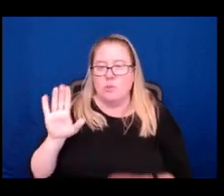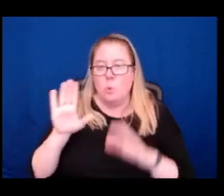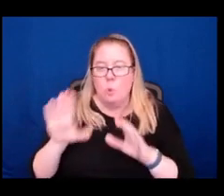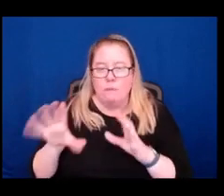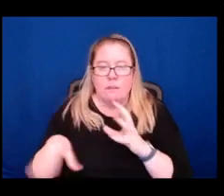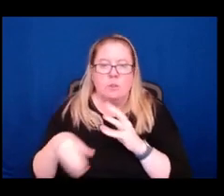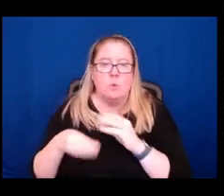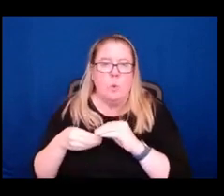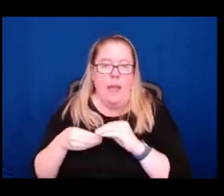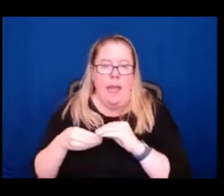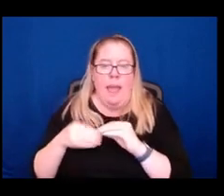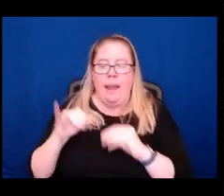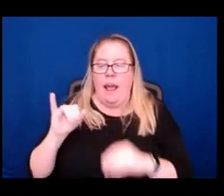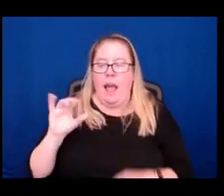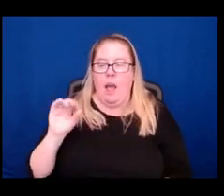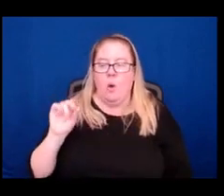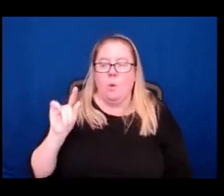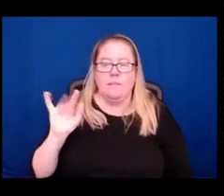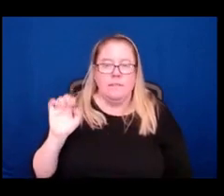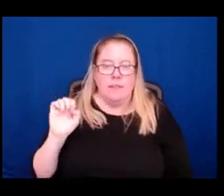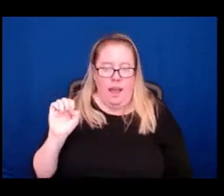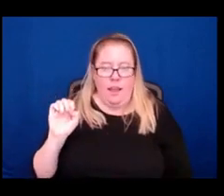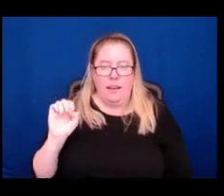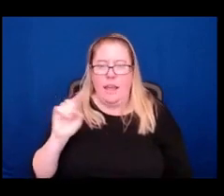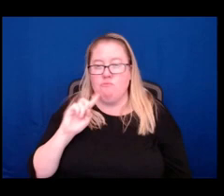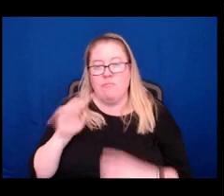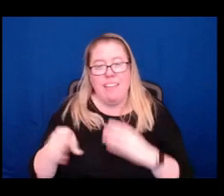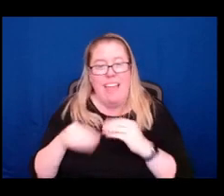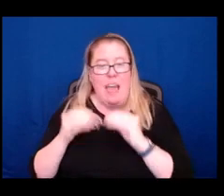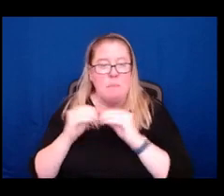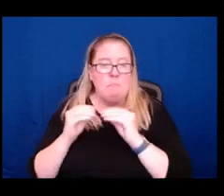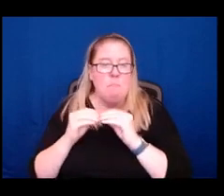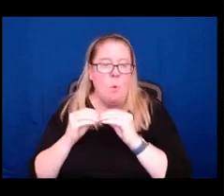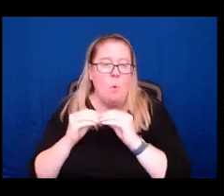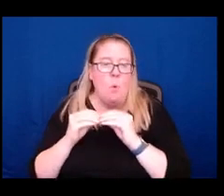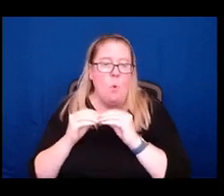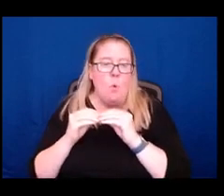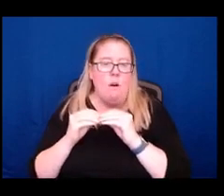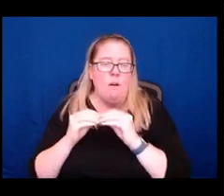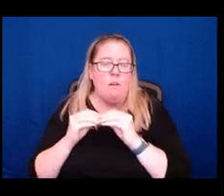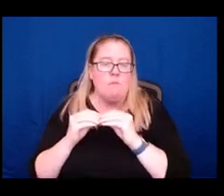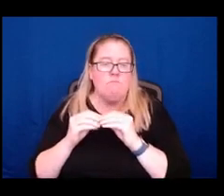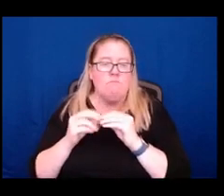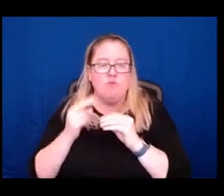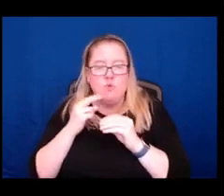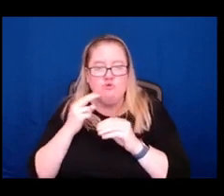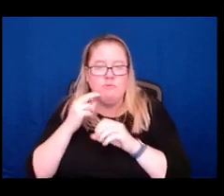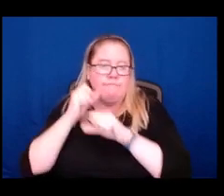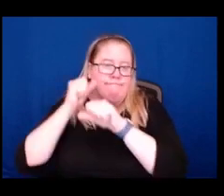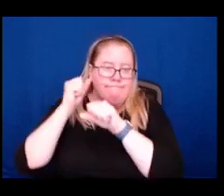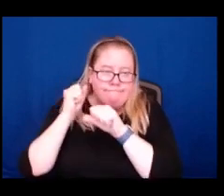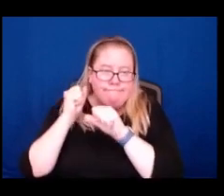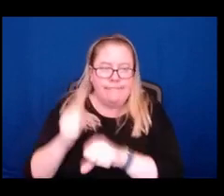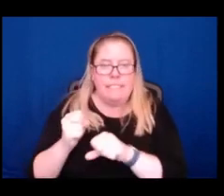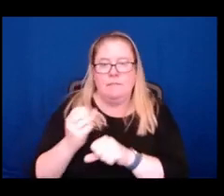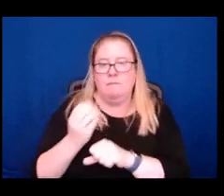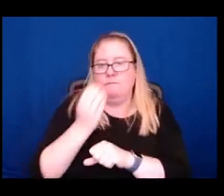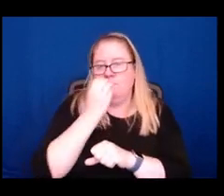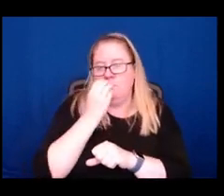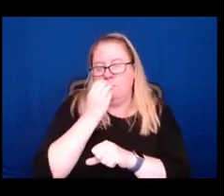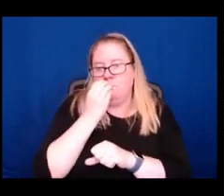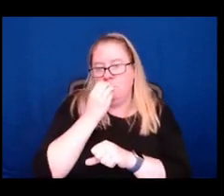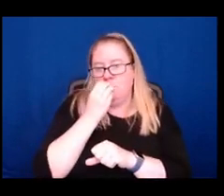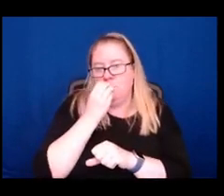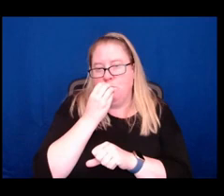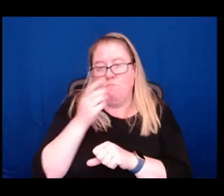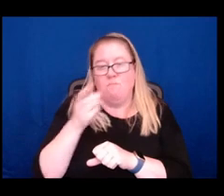iodine and just to add more nutrient-dense foods to your diet. You can put this in cool